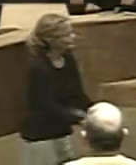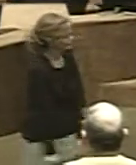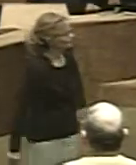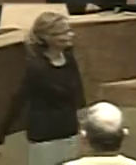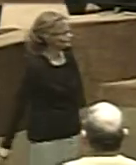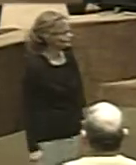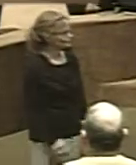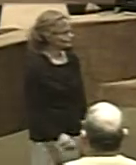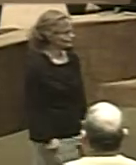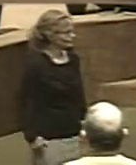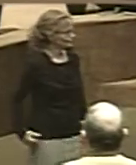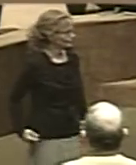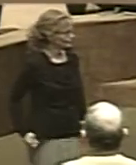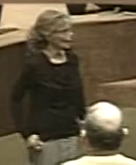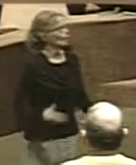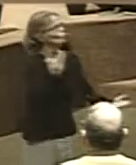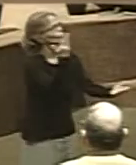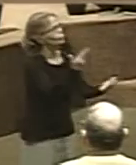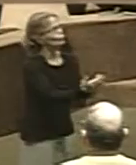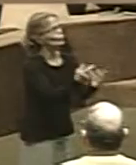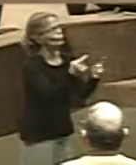stuff. Fooey, I'm quitting.